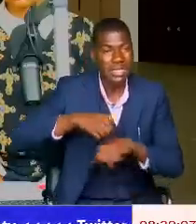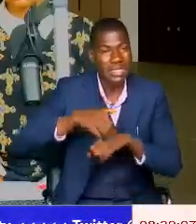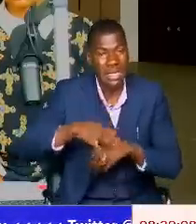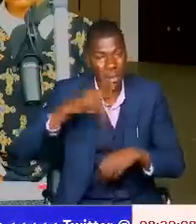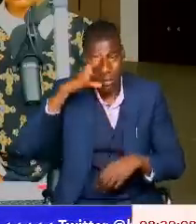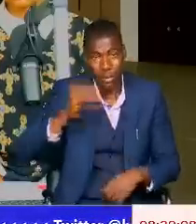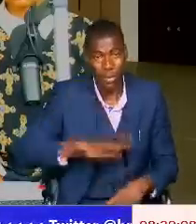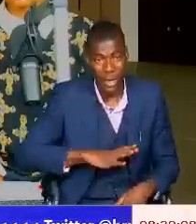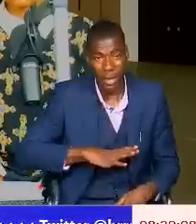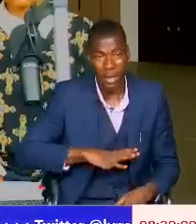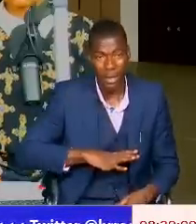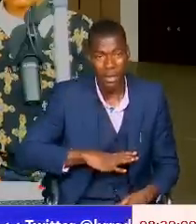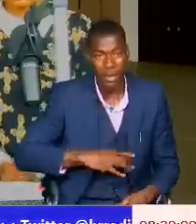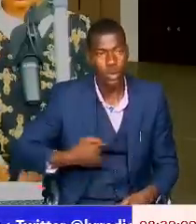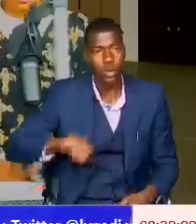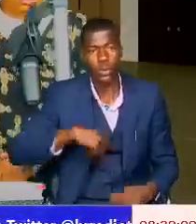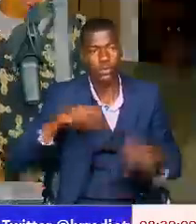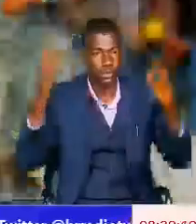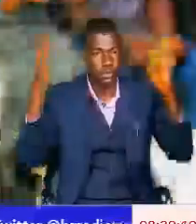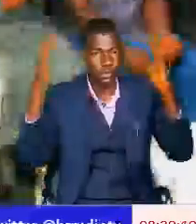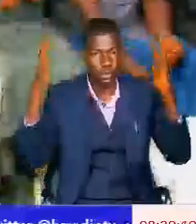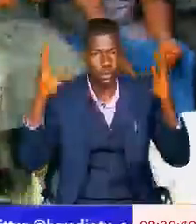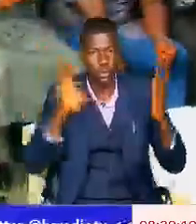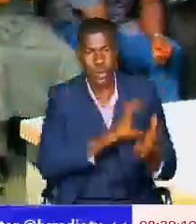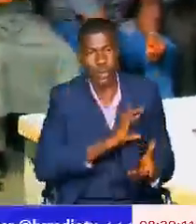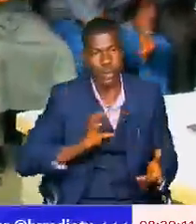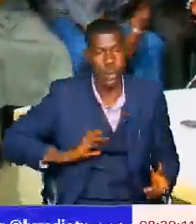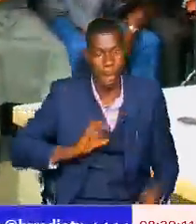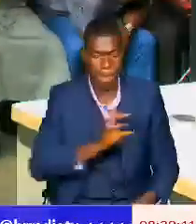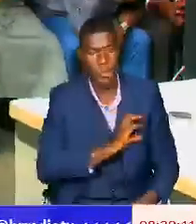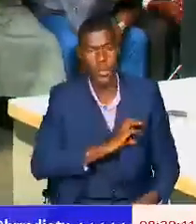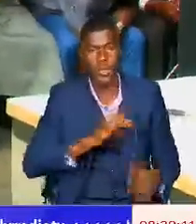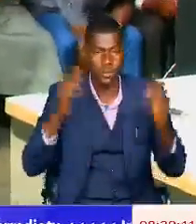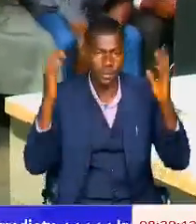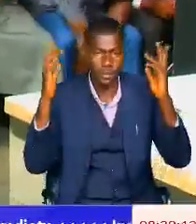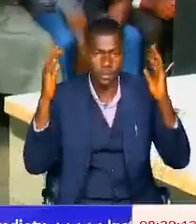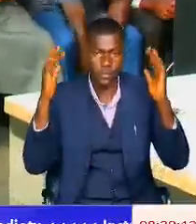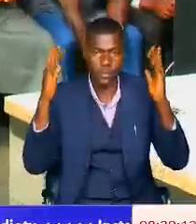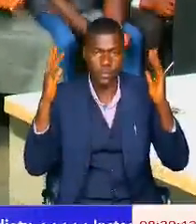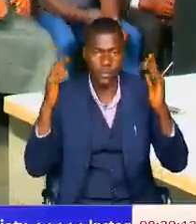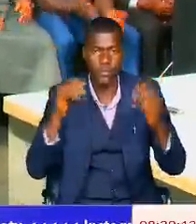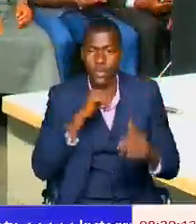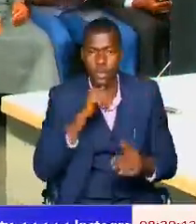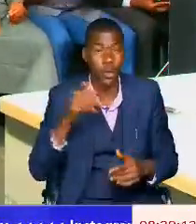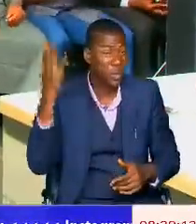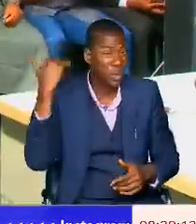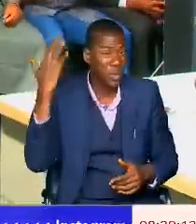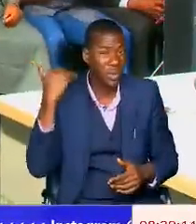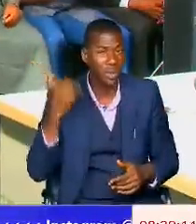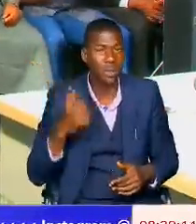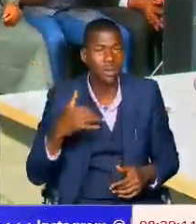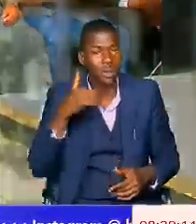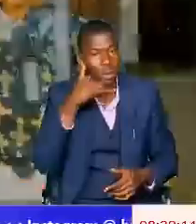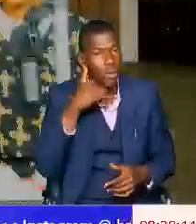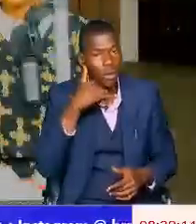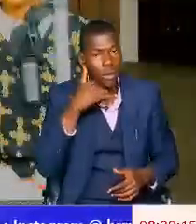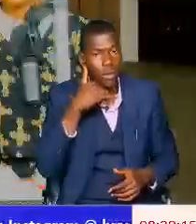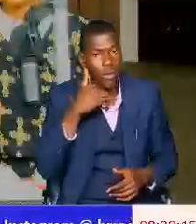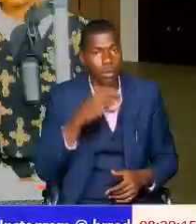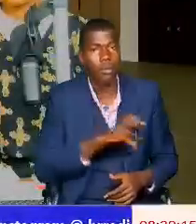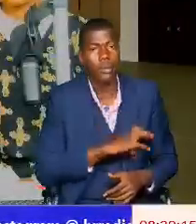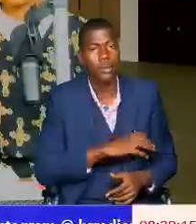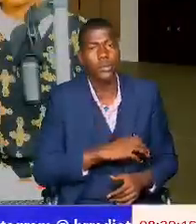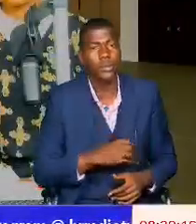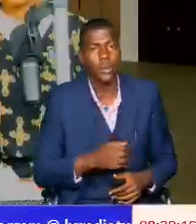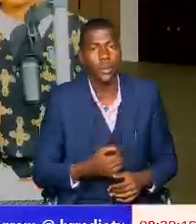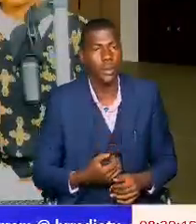for road. Make we appreciate CP and the command. Not be those days where you go make call. Police go